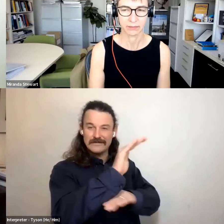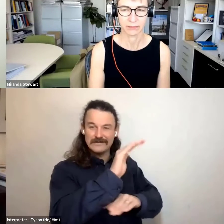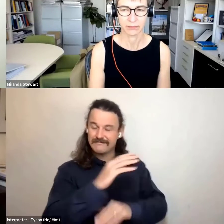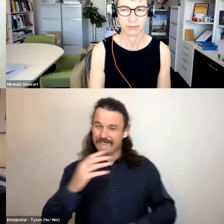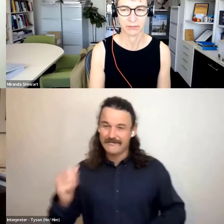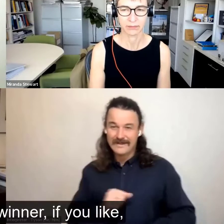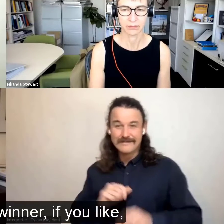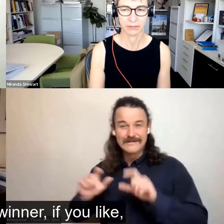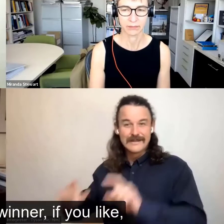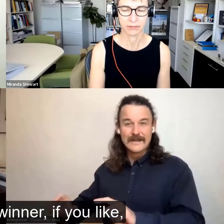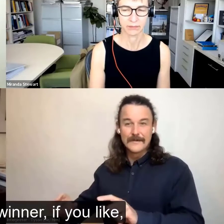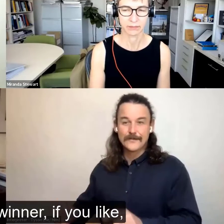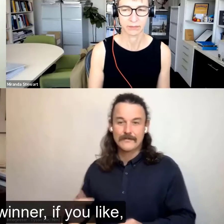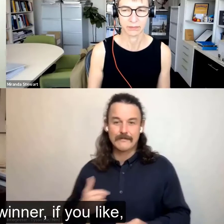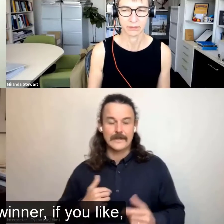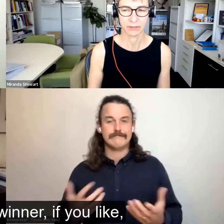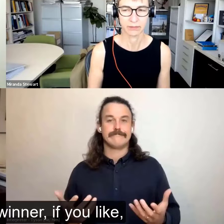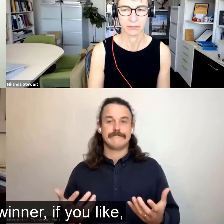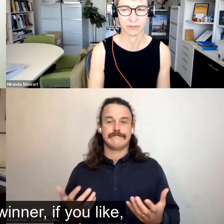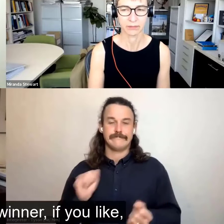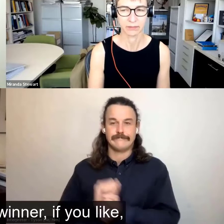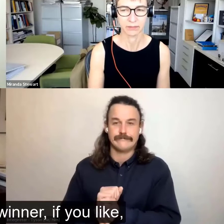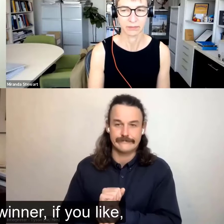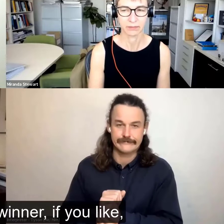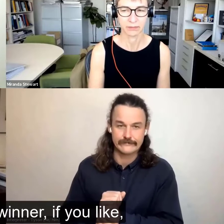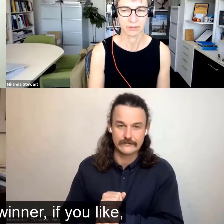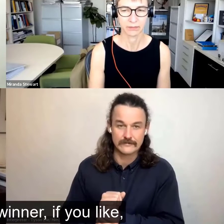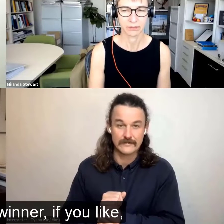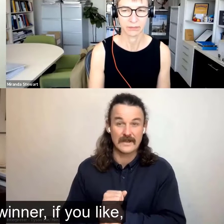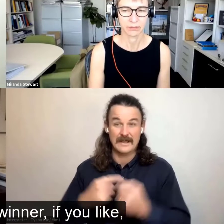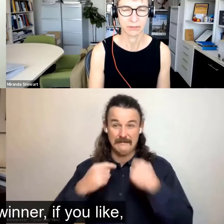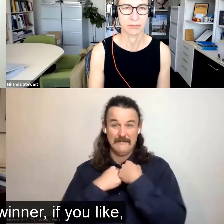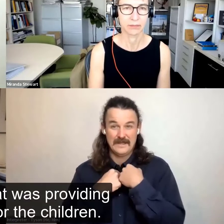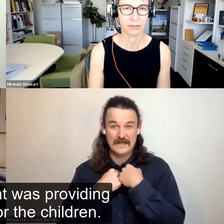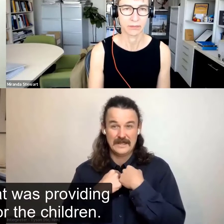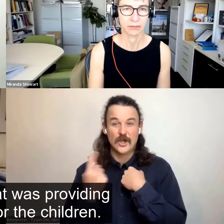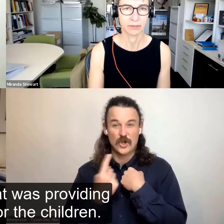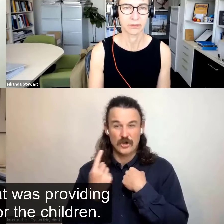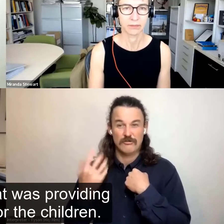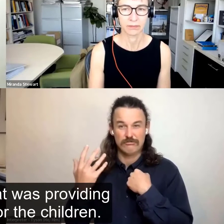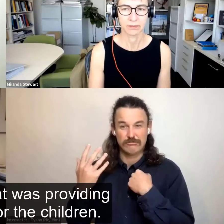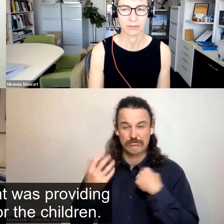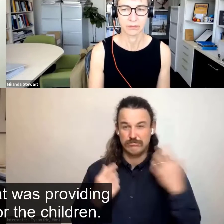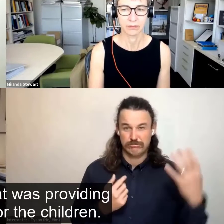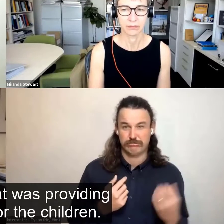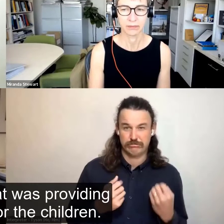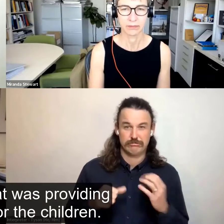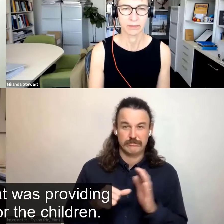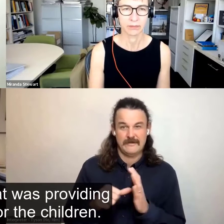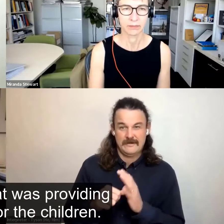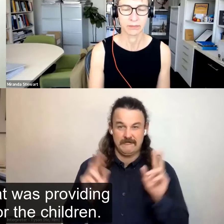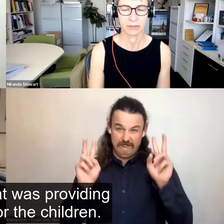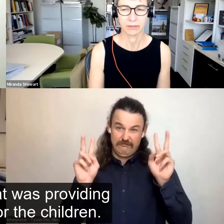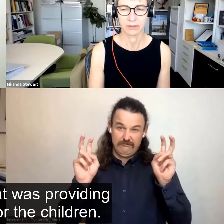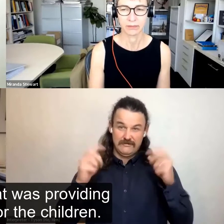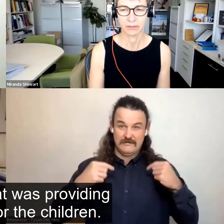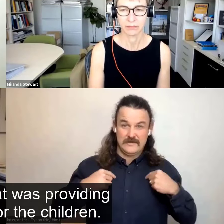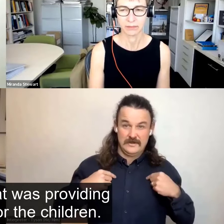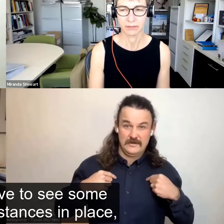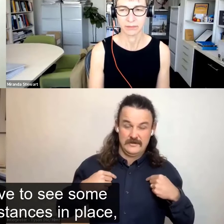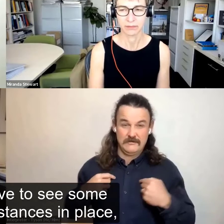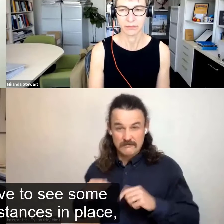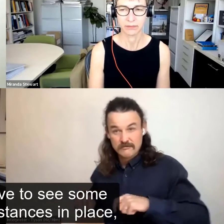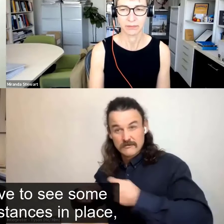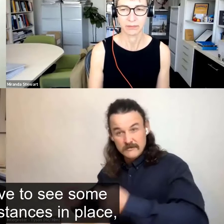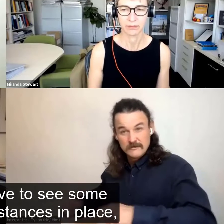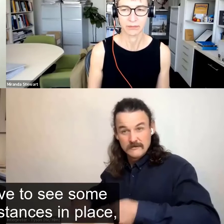the main breadwinner, if you like, the parent that was providing everything for the